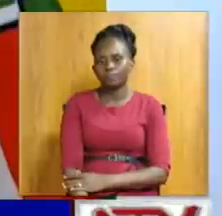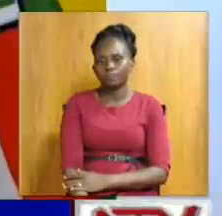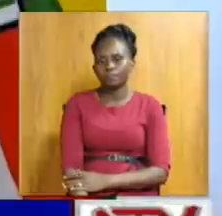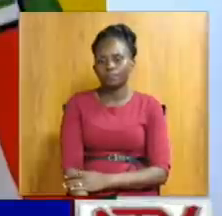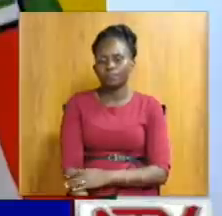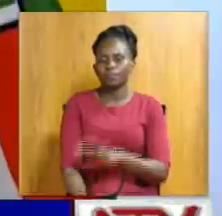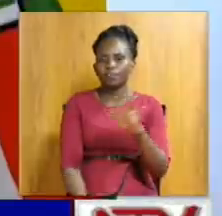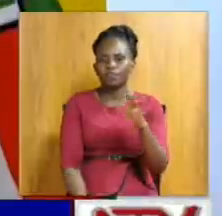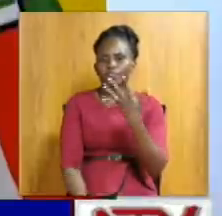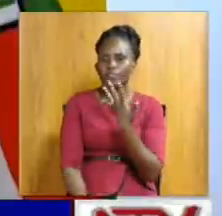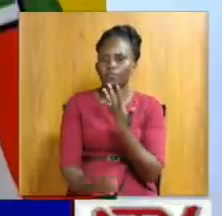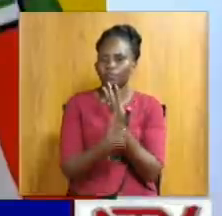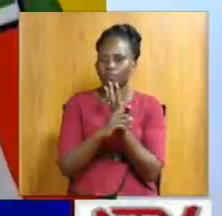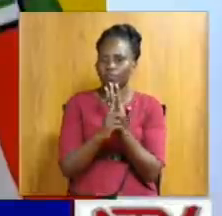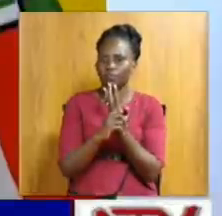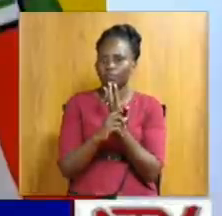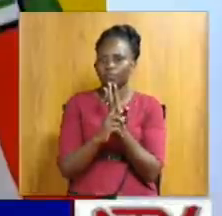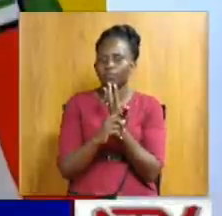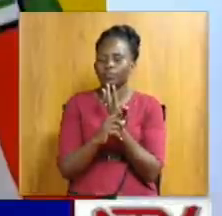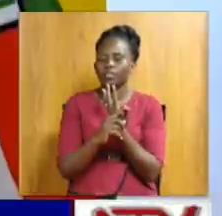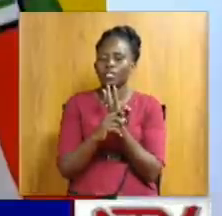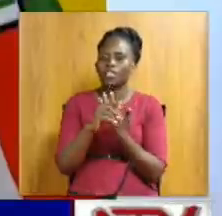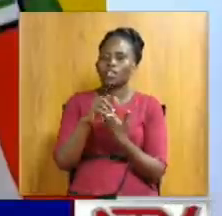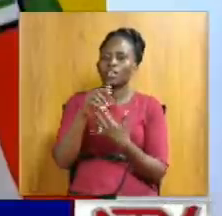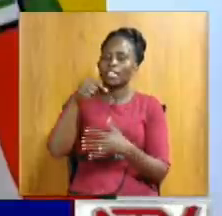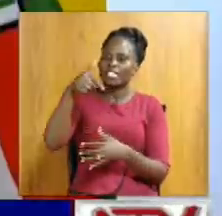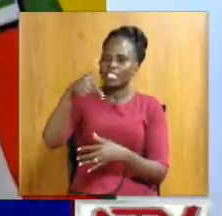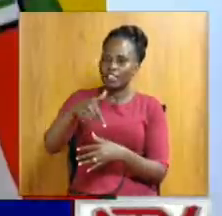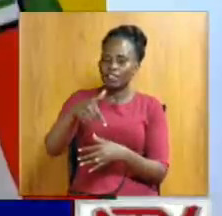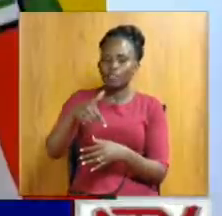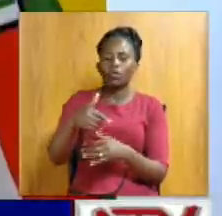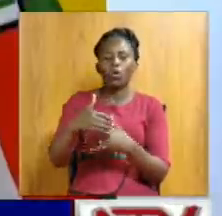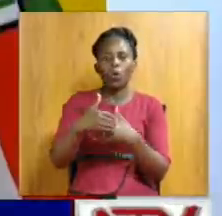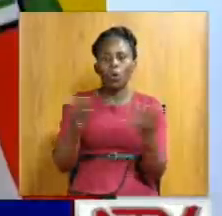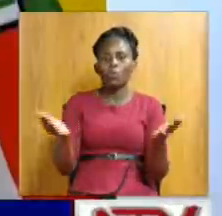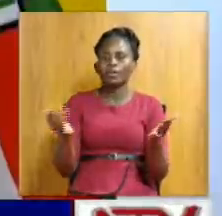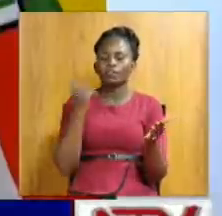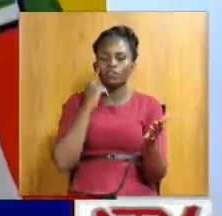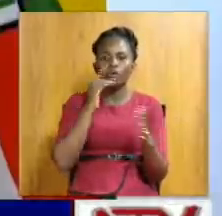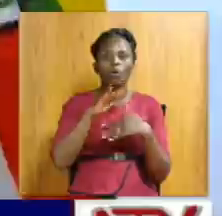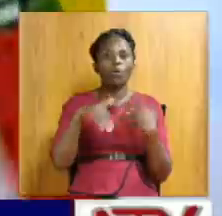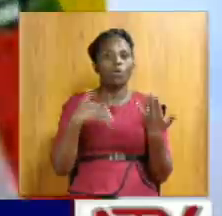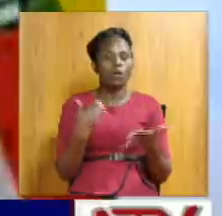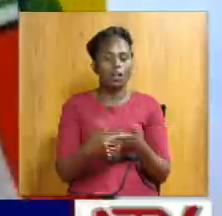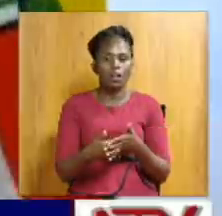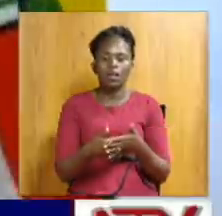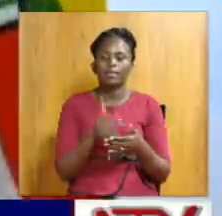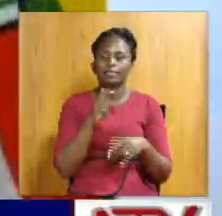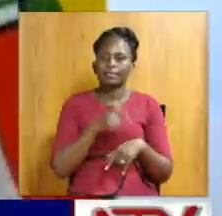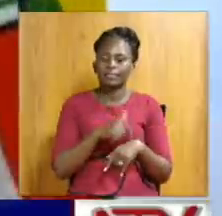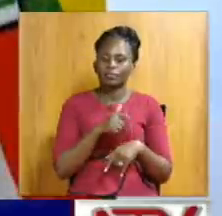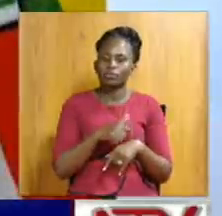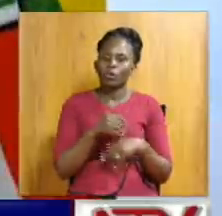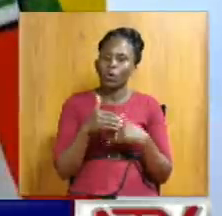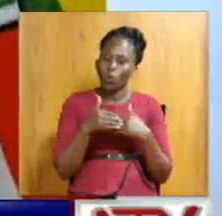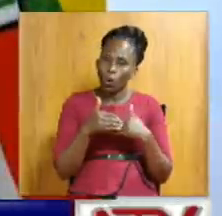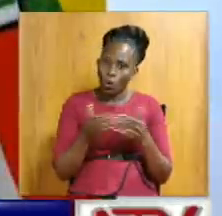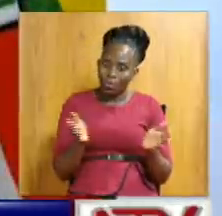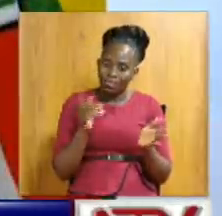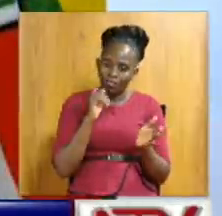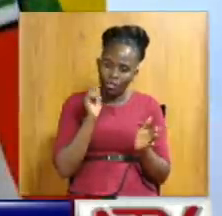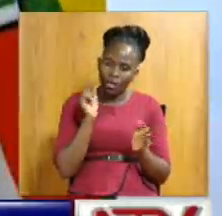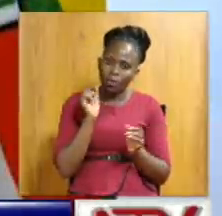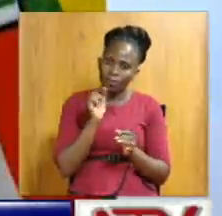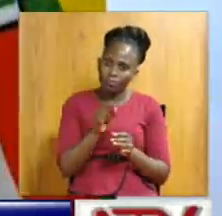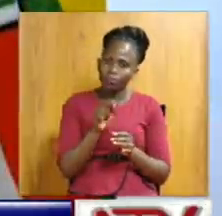Number five, curfew will be lifted for everybody at the time of opening for the